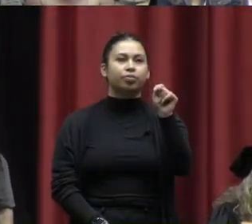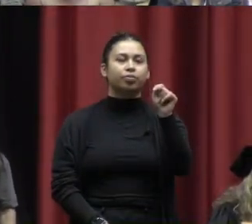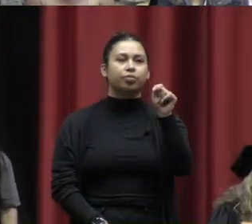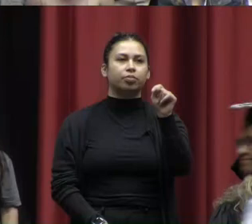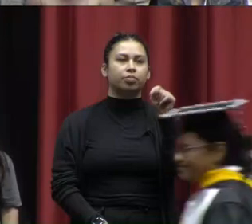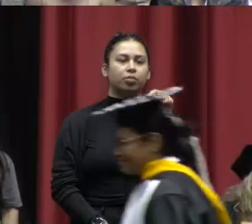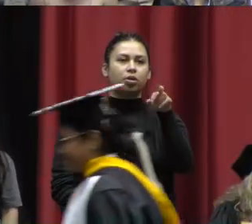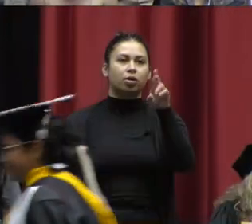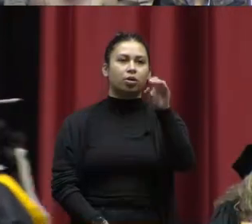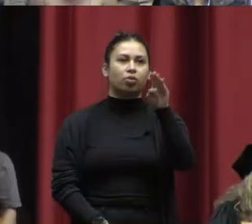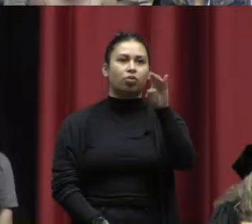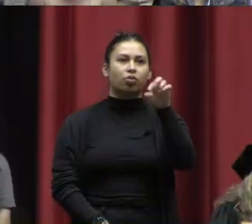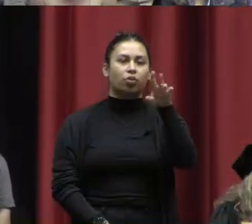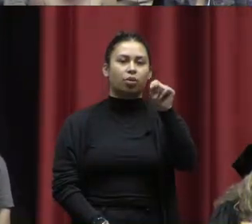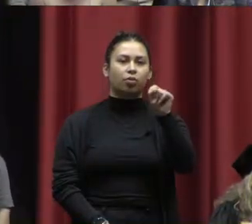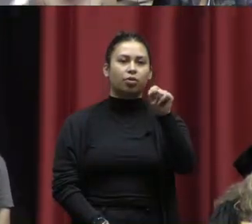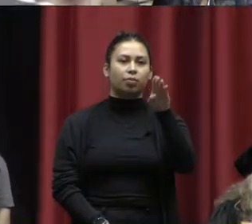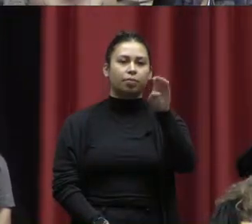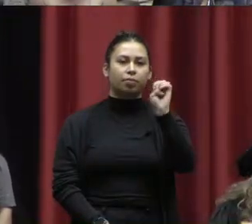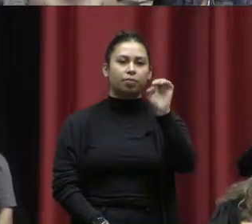Robert Leach.